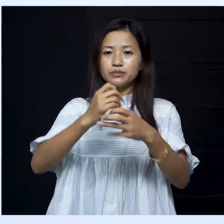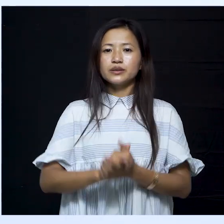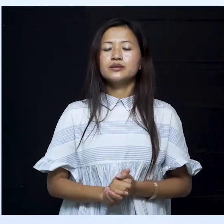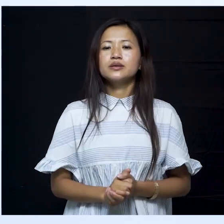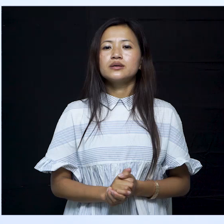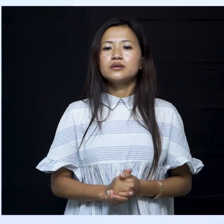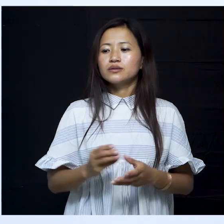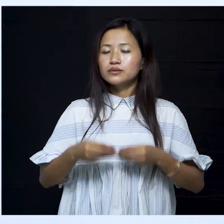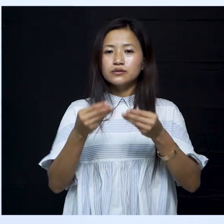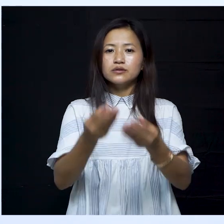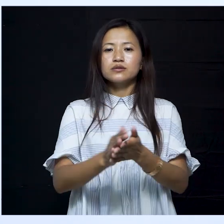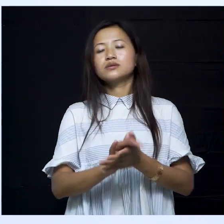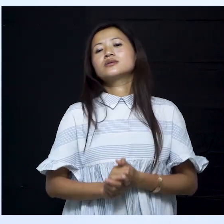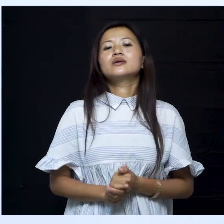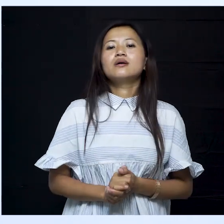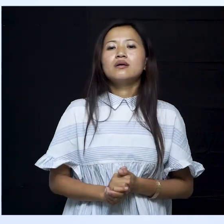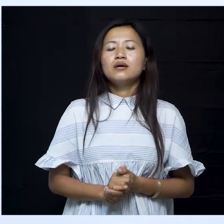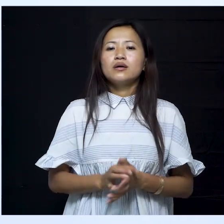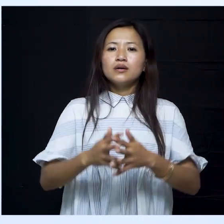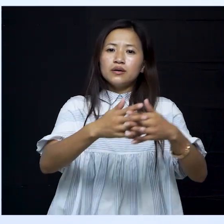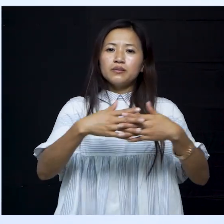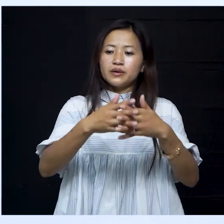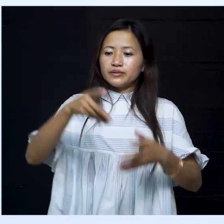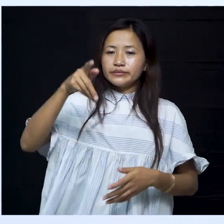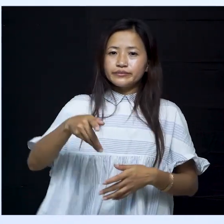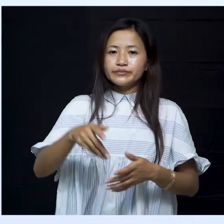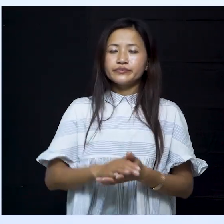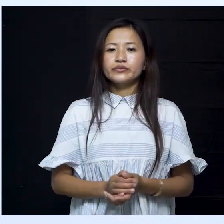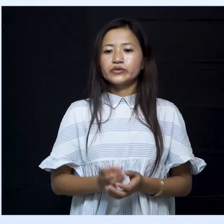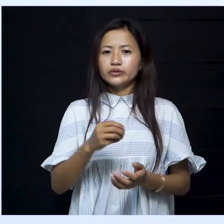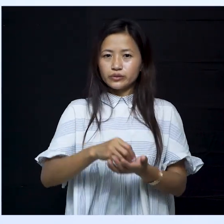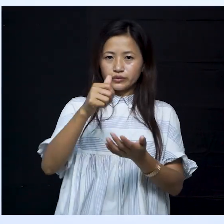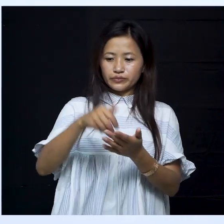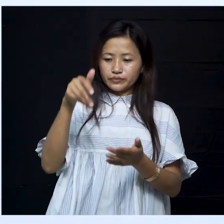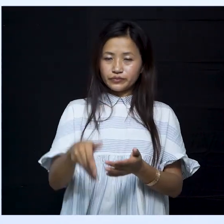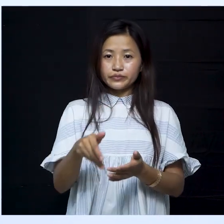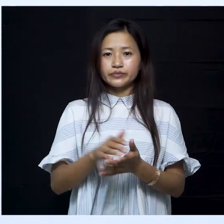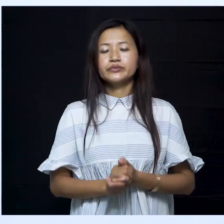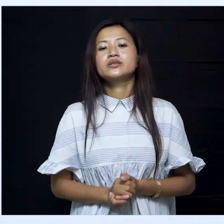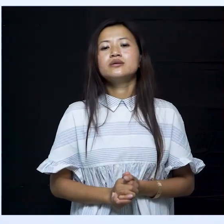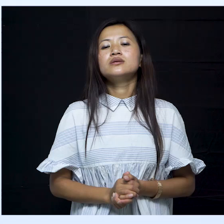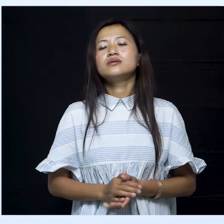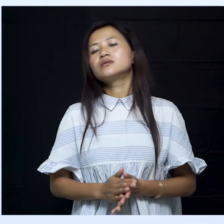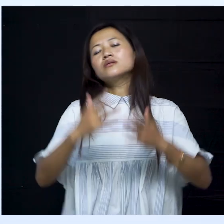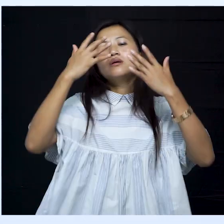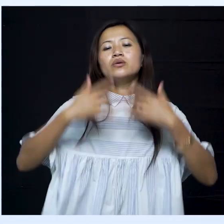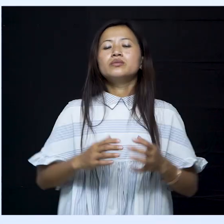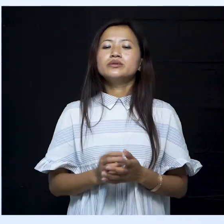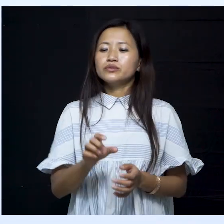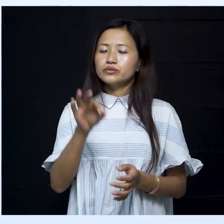and produced, we can say, in America itself, in the soil itself. Now, so that is the humor that we find